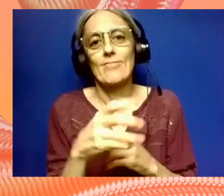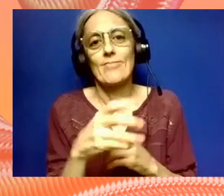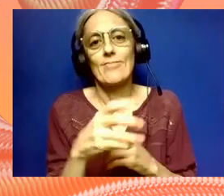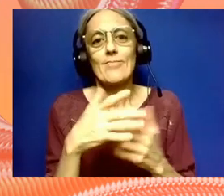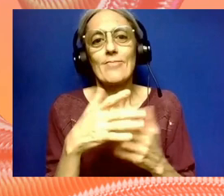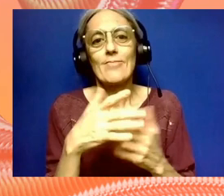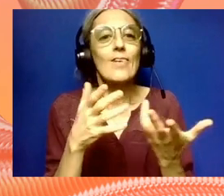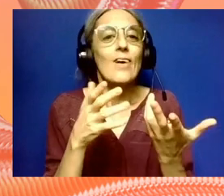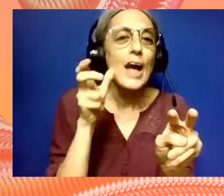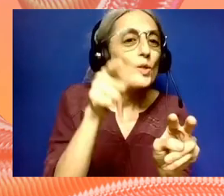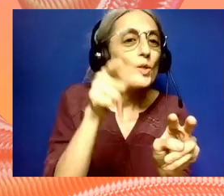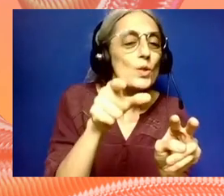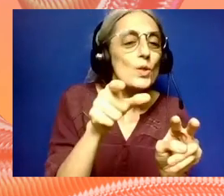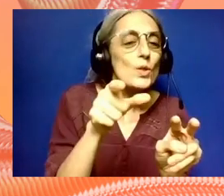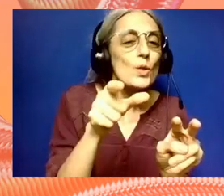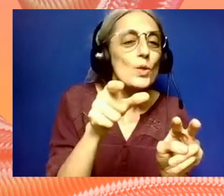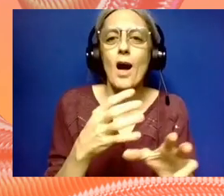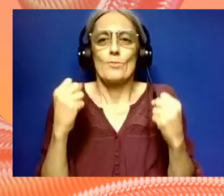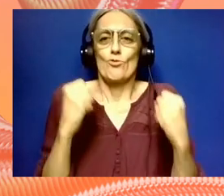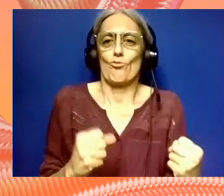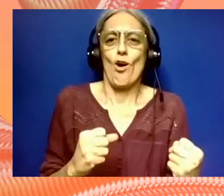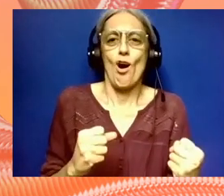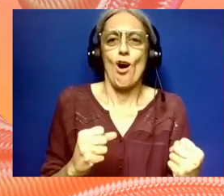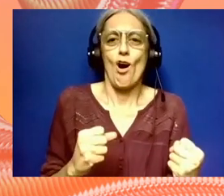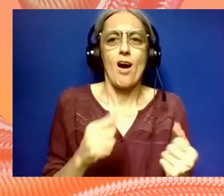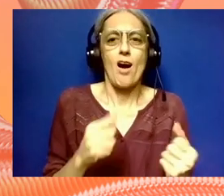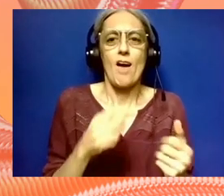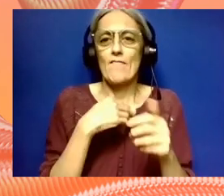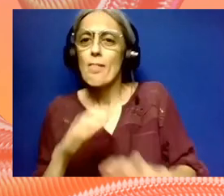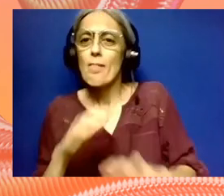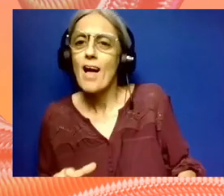so many blessings from everything that you both are doing. So thank you.